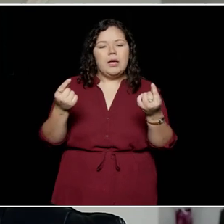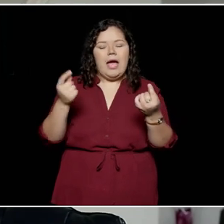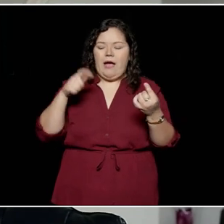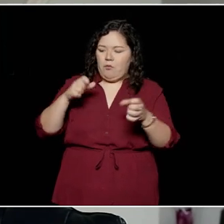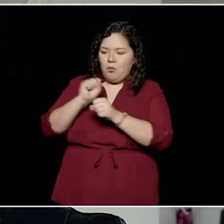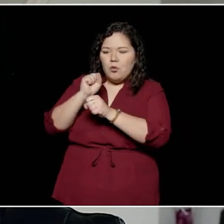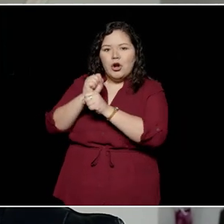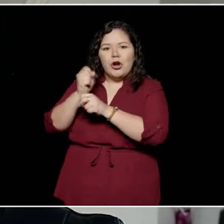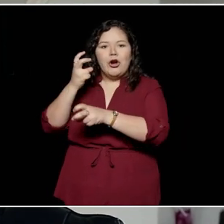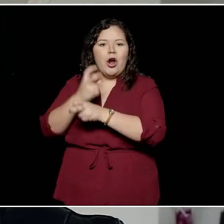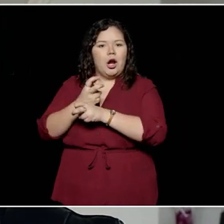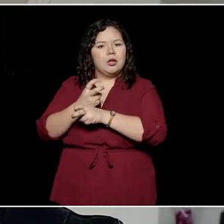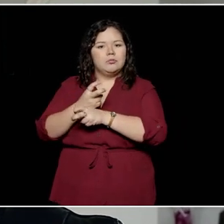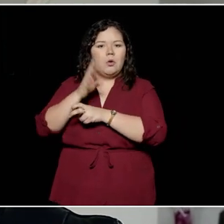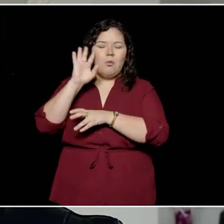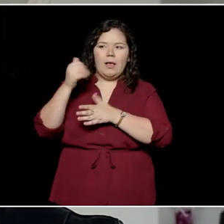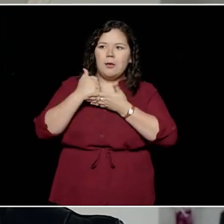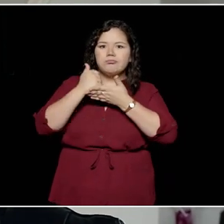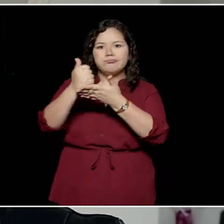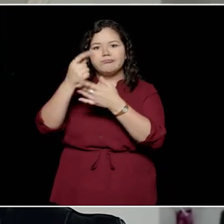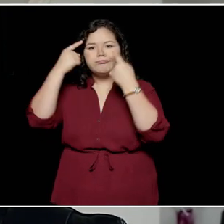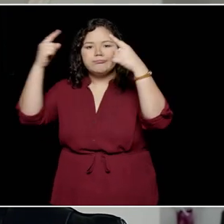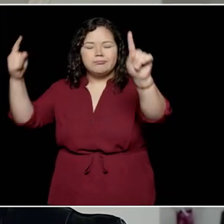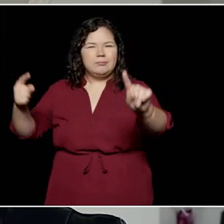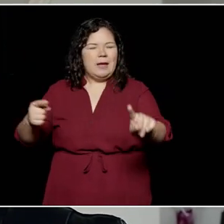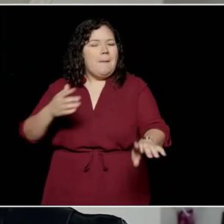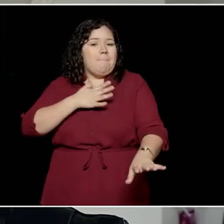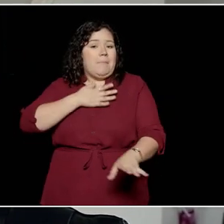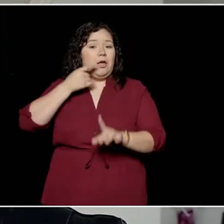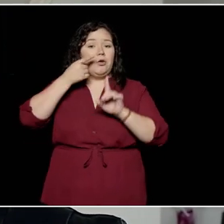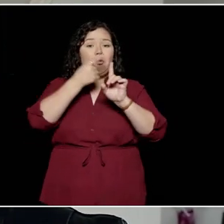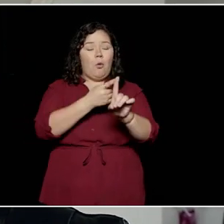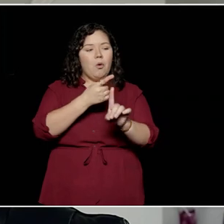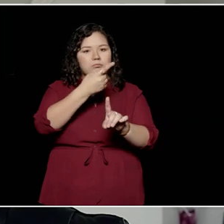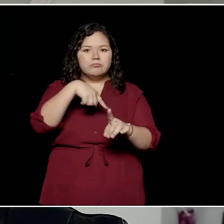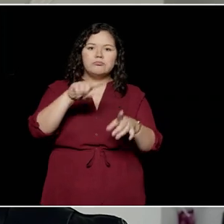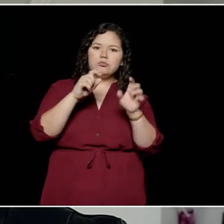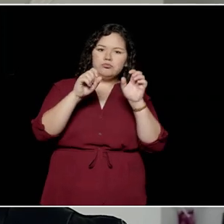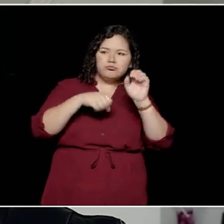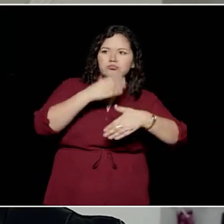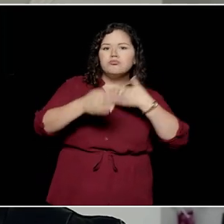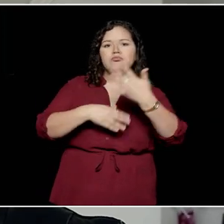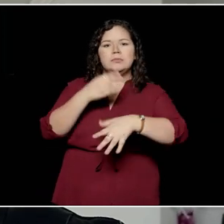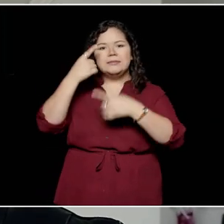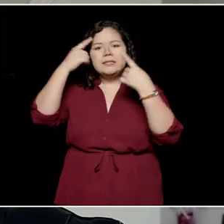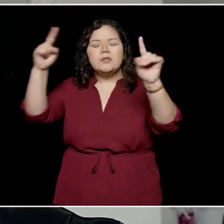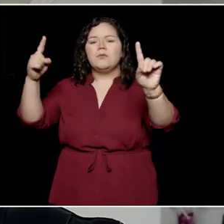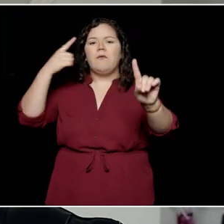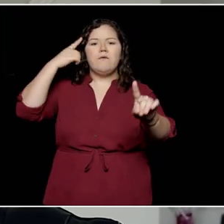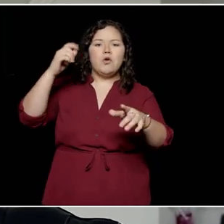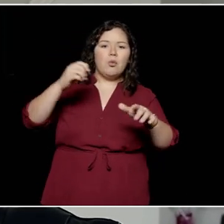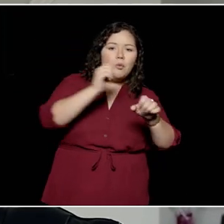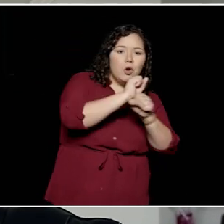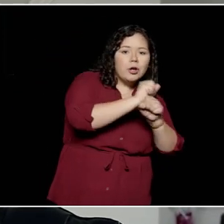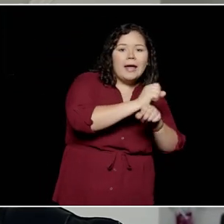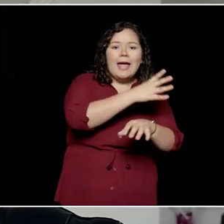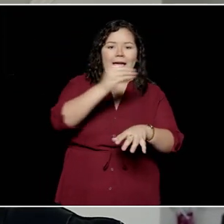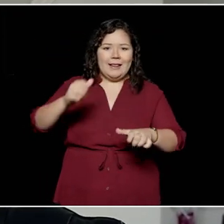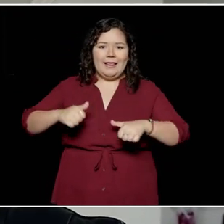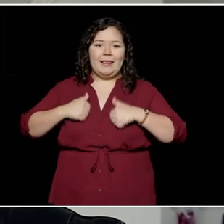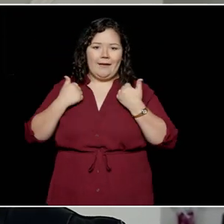doing." My hope for all of you is to find that kind of satisfaction and meaningful purpose in work and in